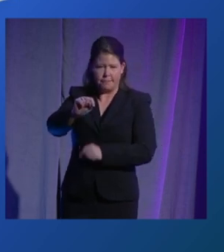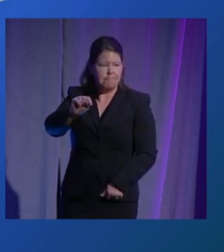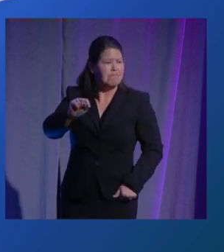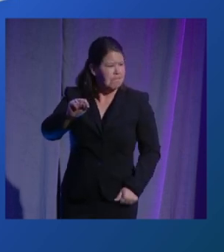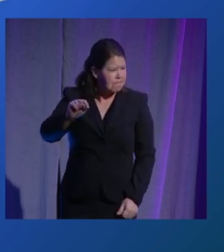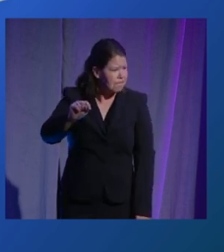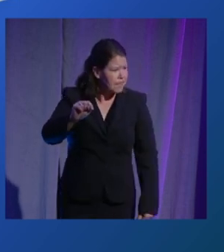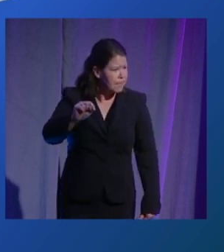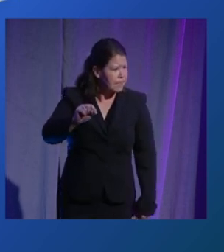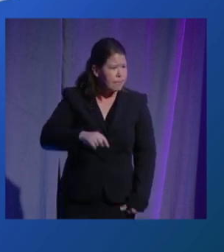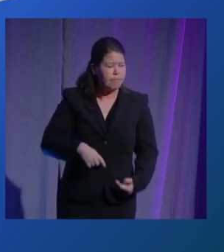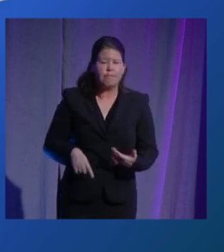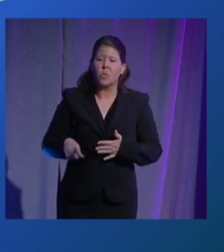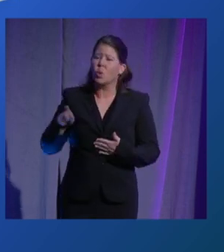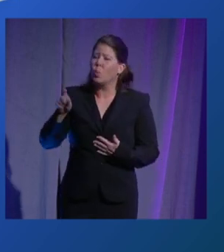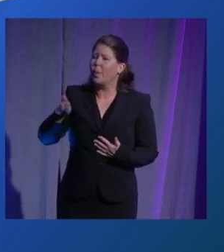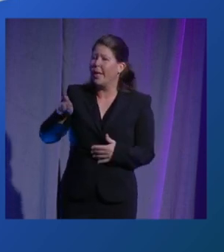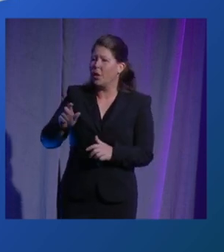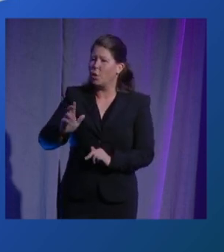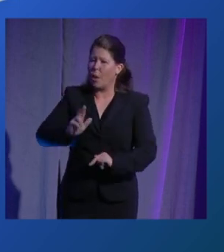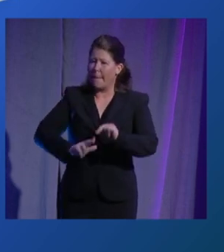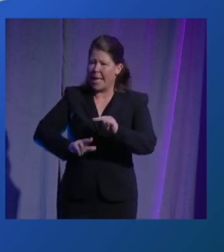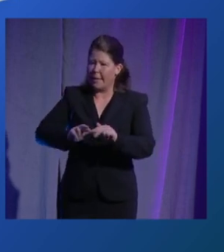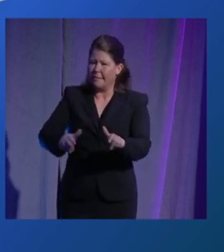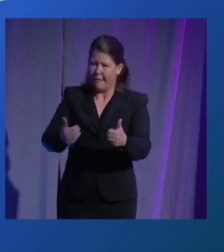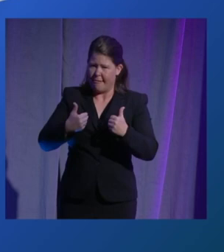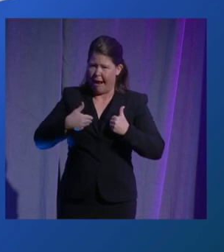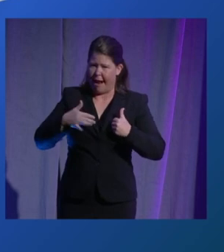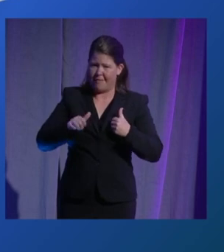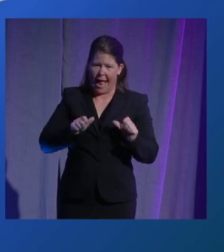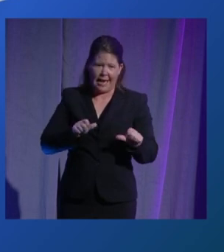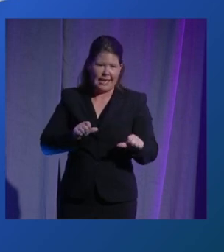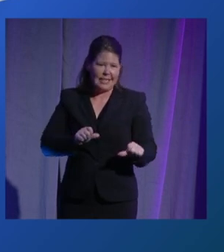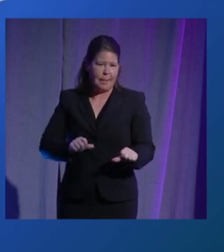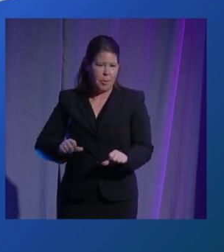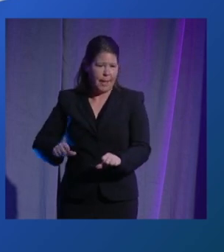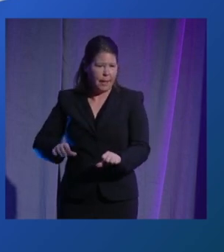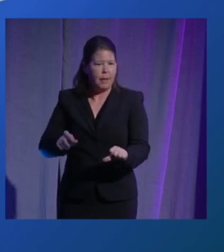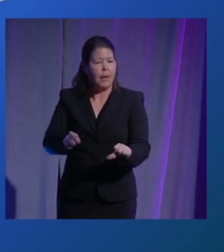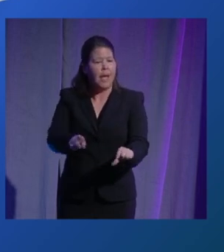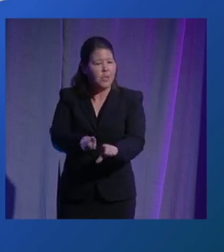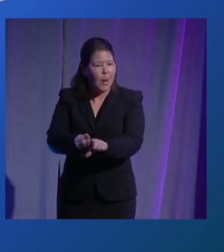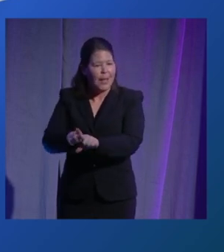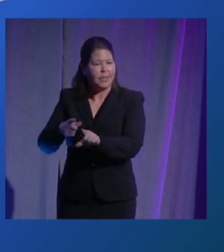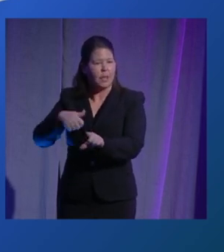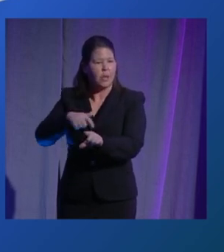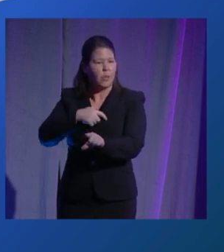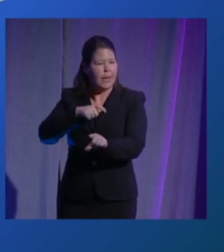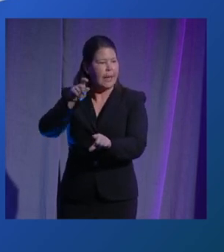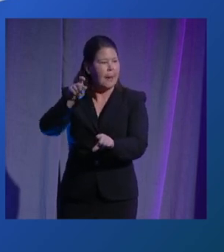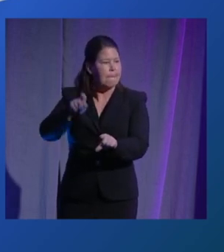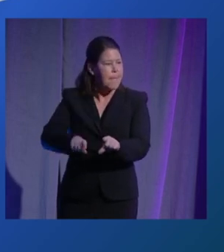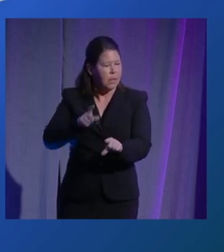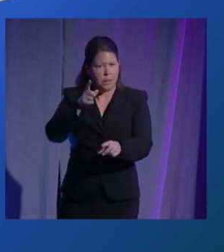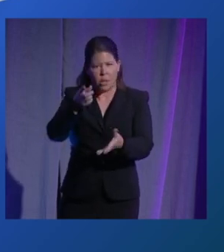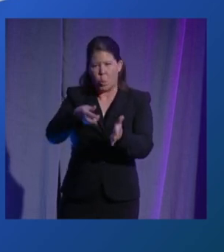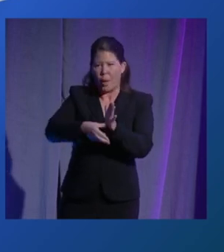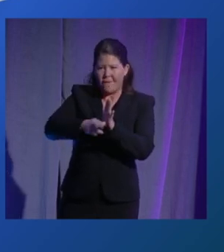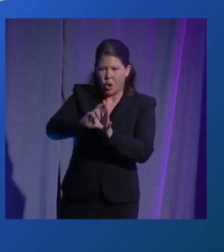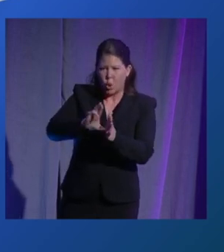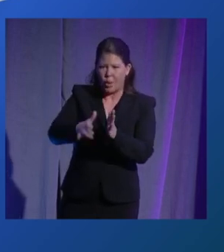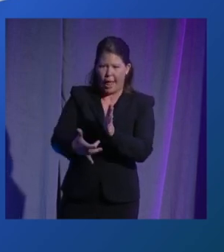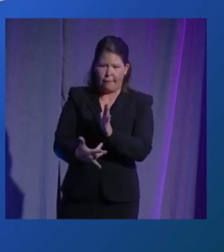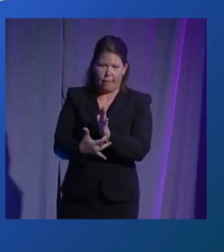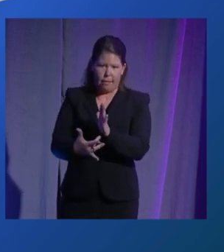spere cap the capability to be able to do the review of these Technologies they need to have R&D you know